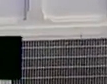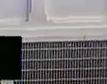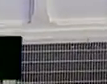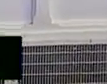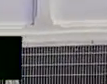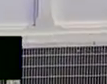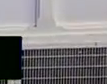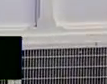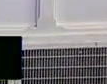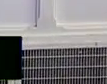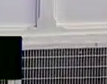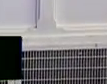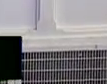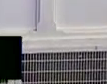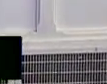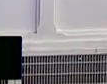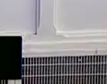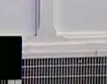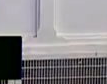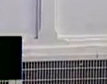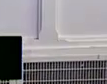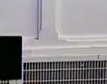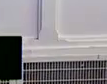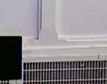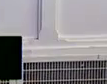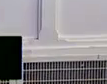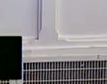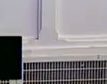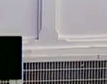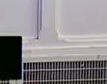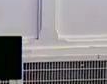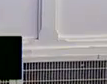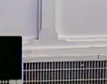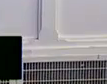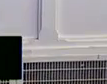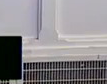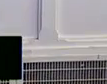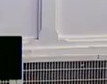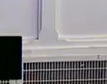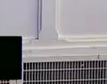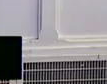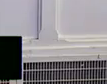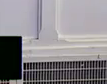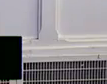go, looking for the places only they